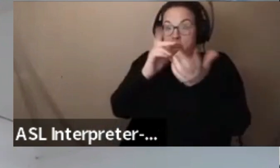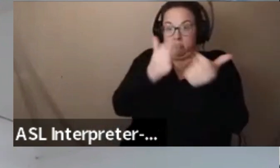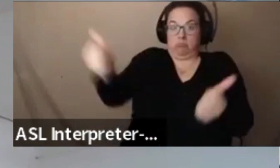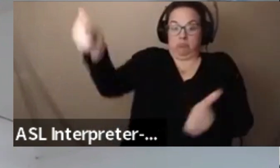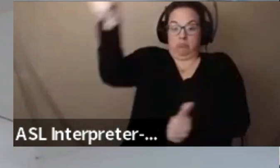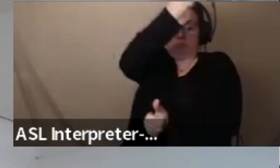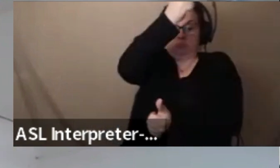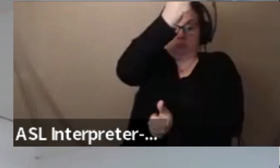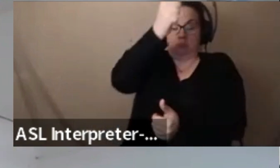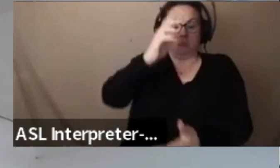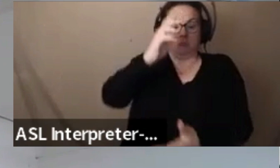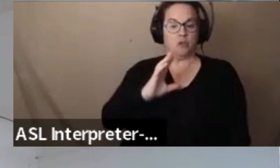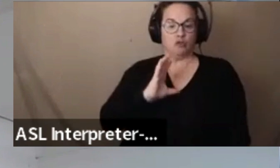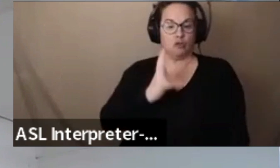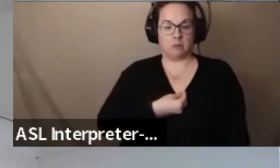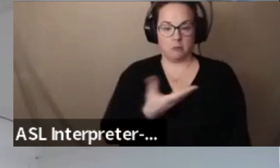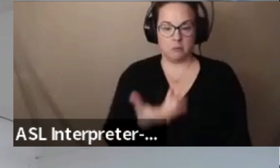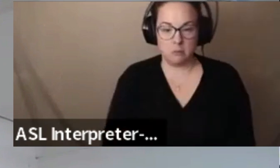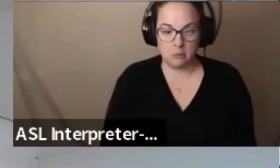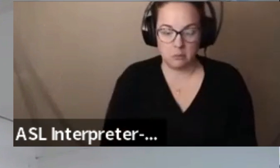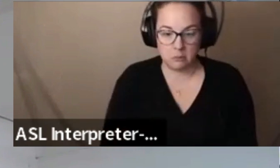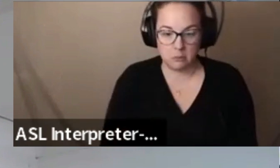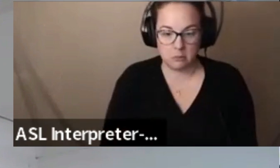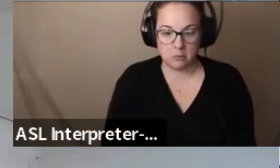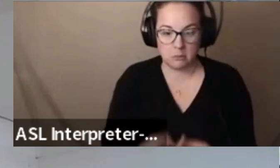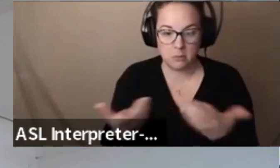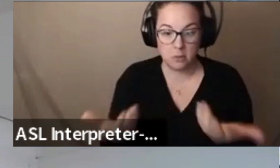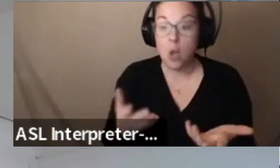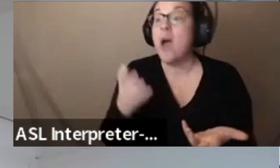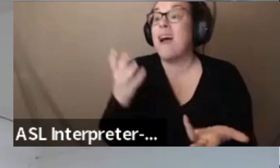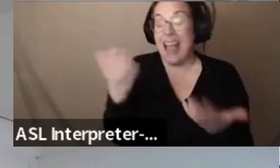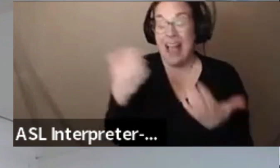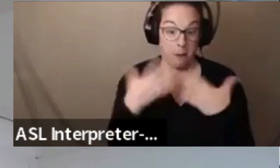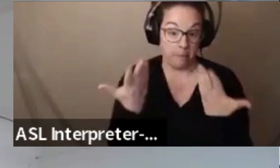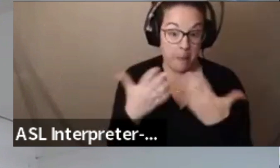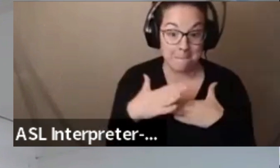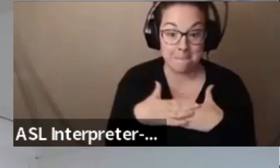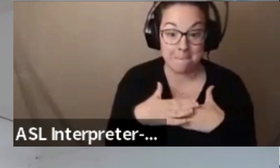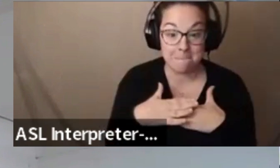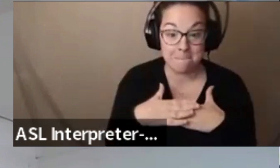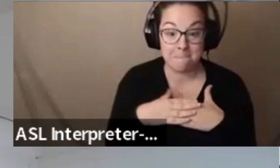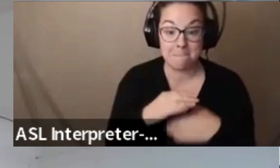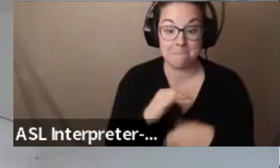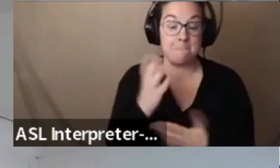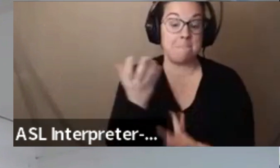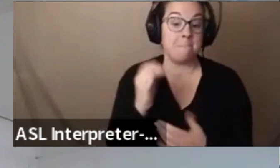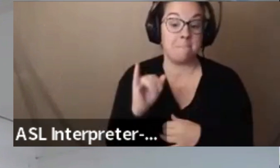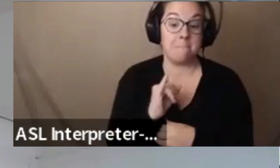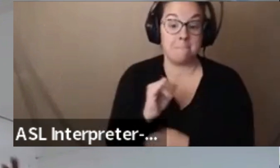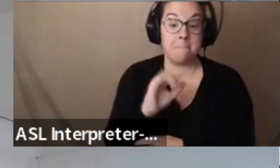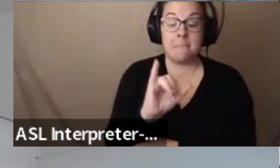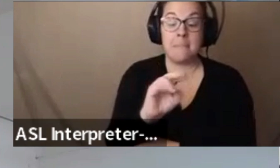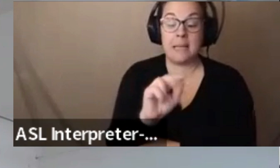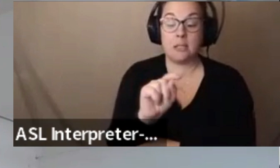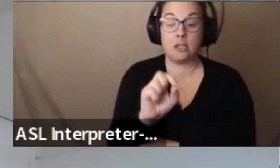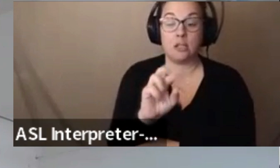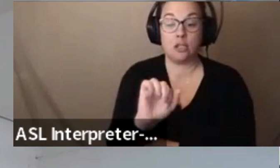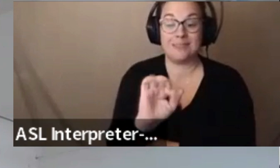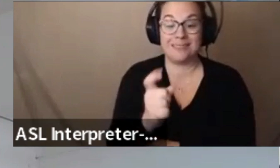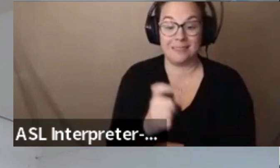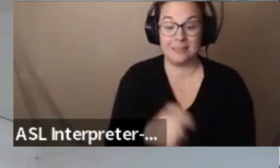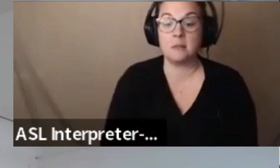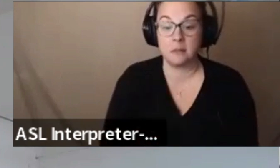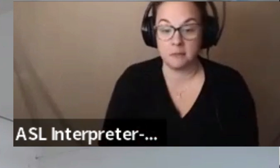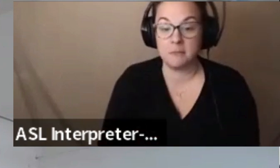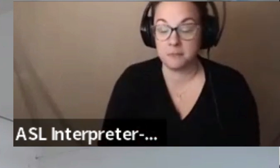at least intersex. And almost all of those things come out of that. Even the